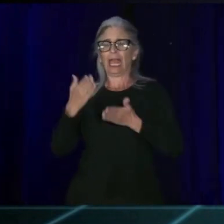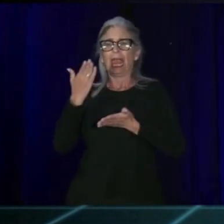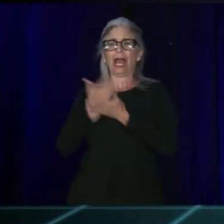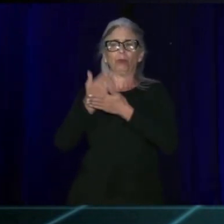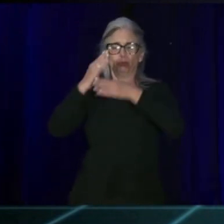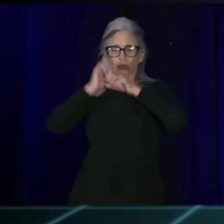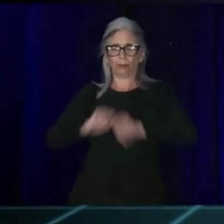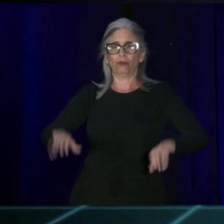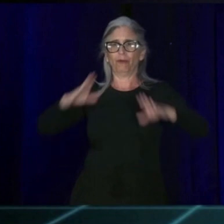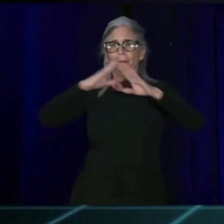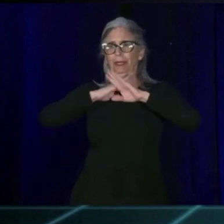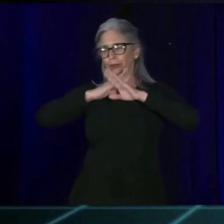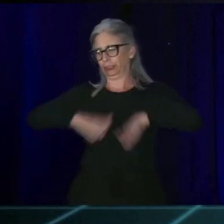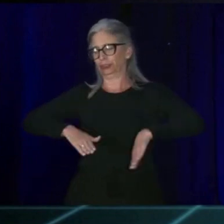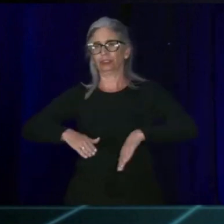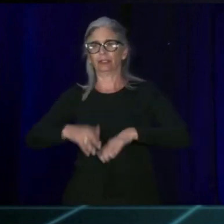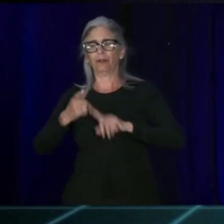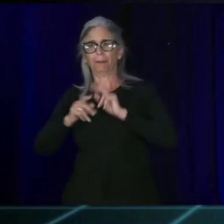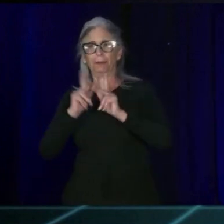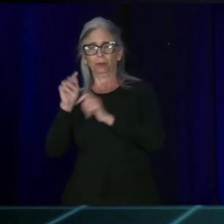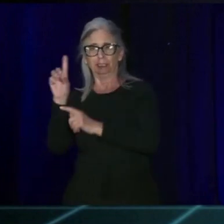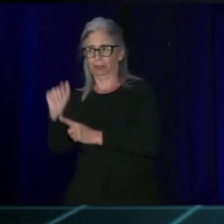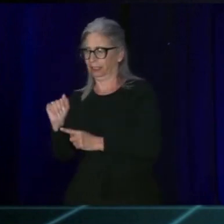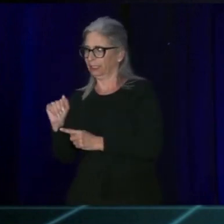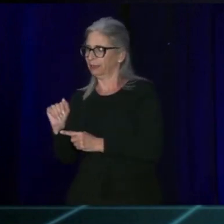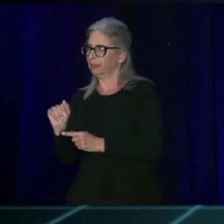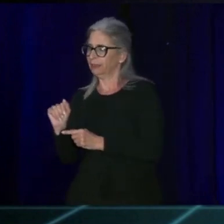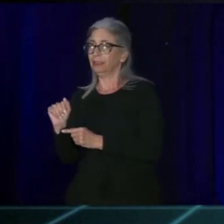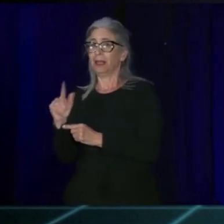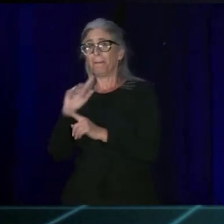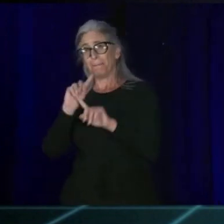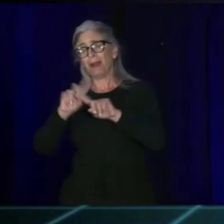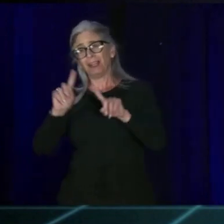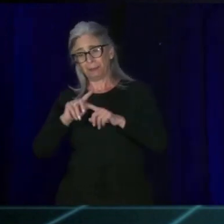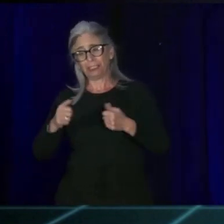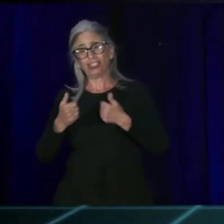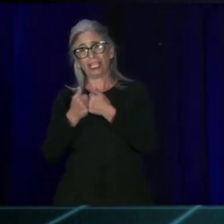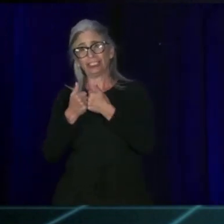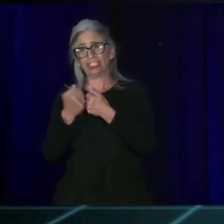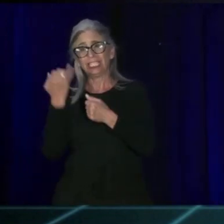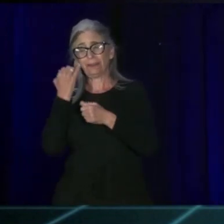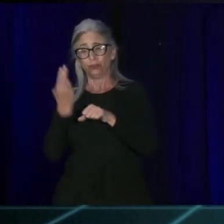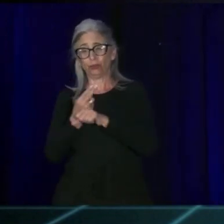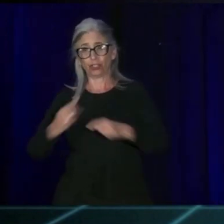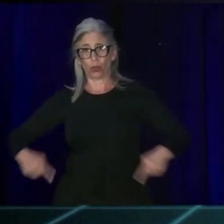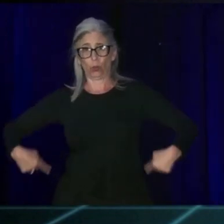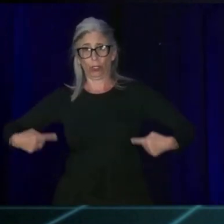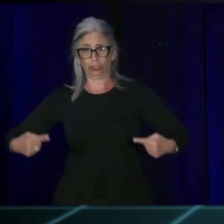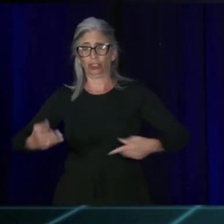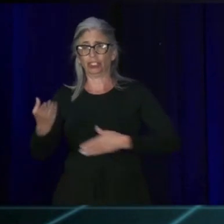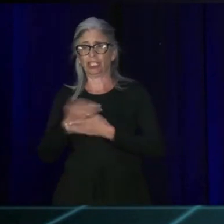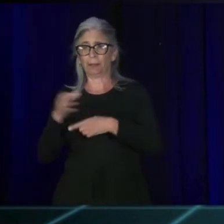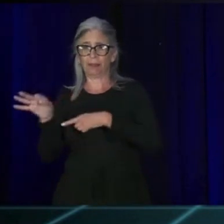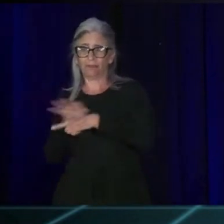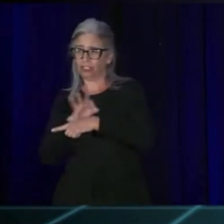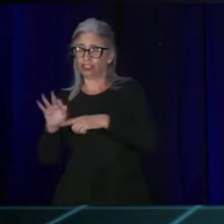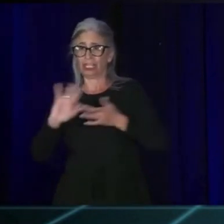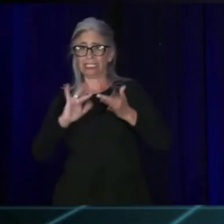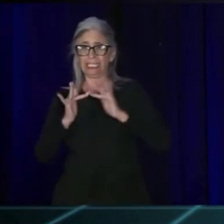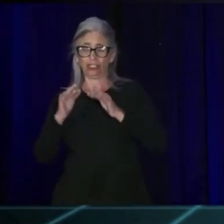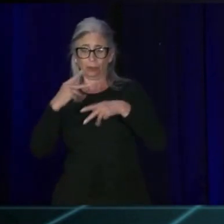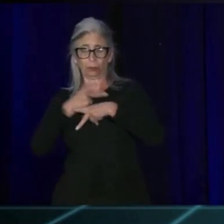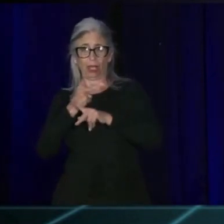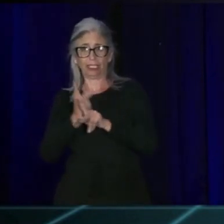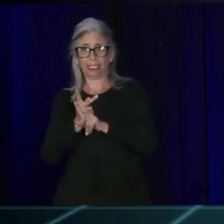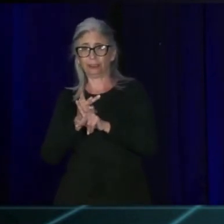disabilities. But similarly to how curbs can be challenging for somebody using a wheelchair, some of the features of our digital products can create barriers for